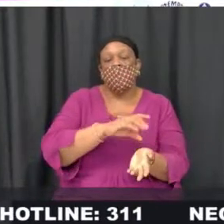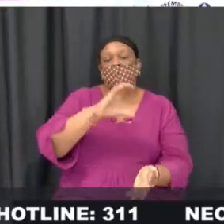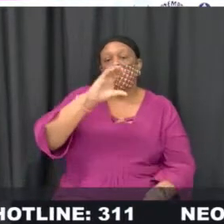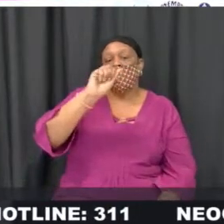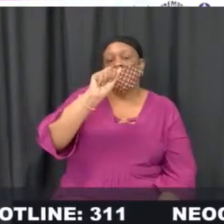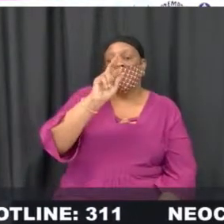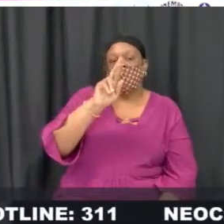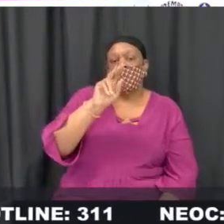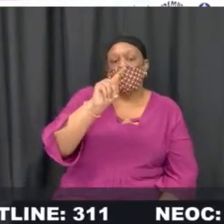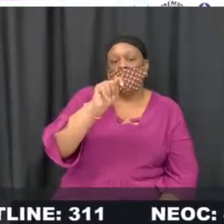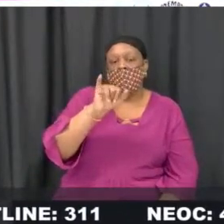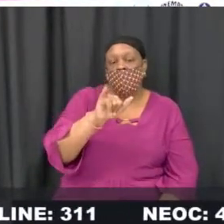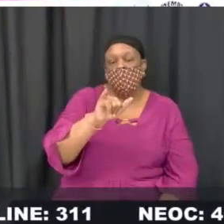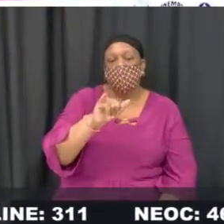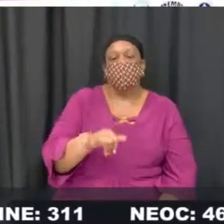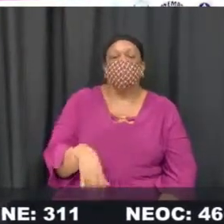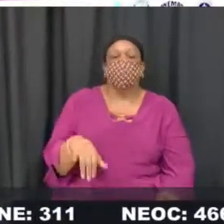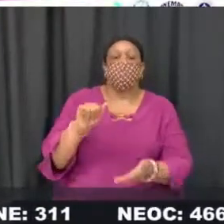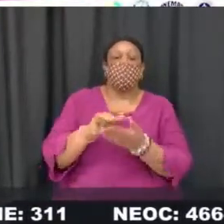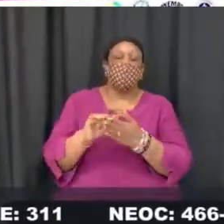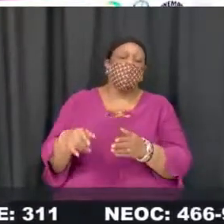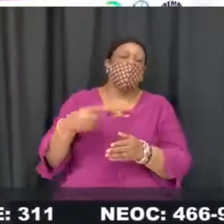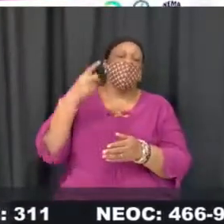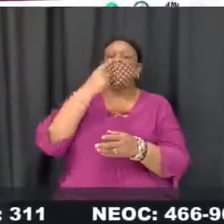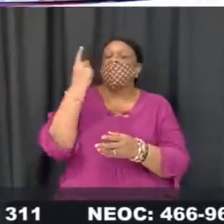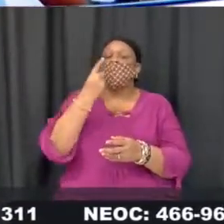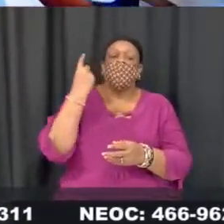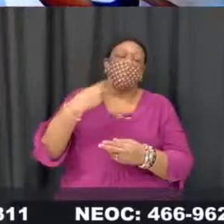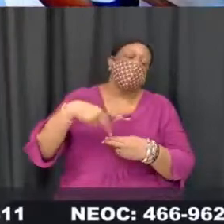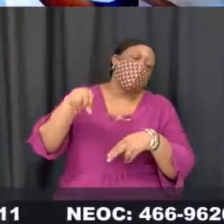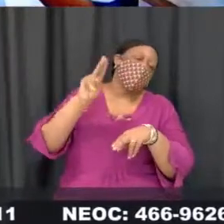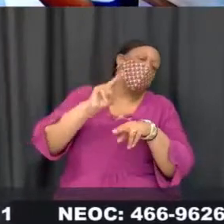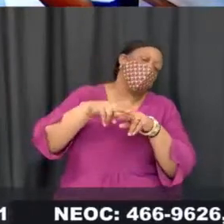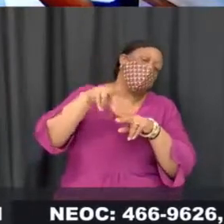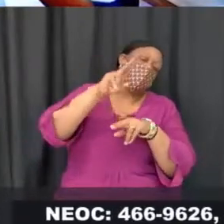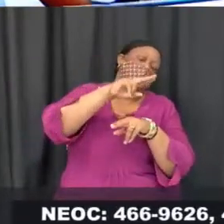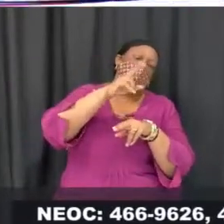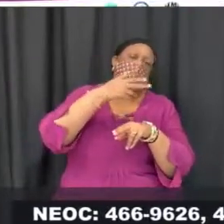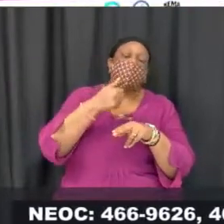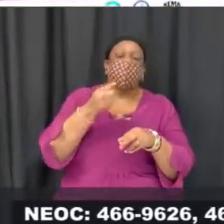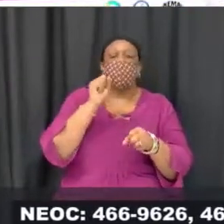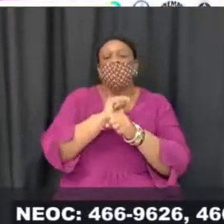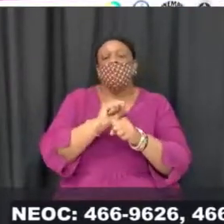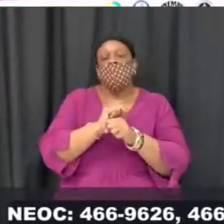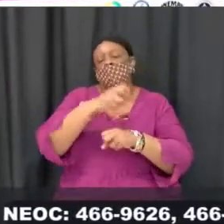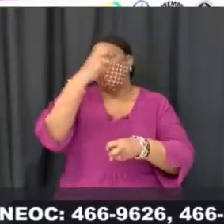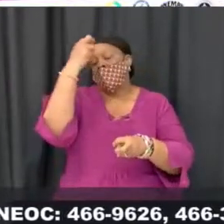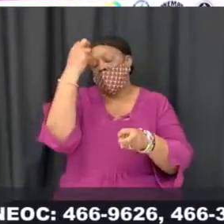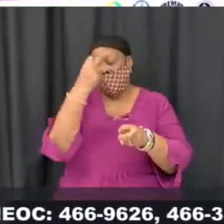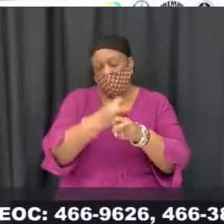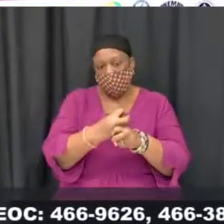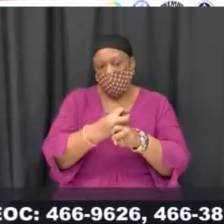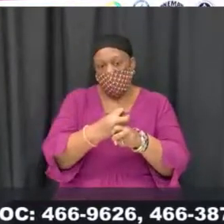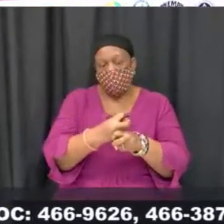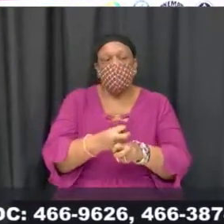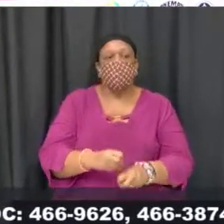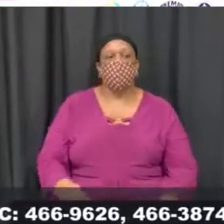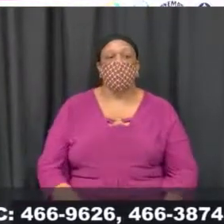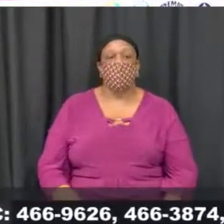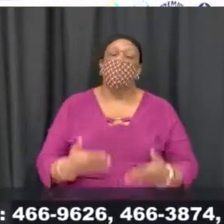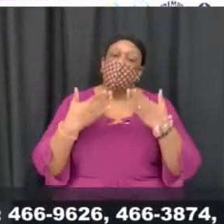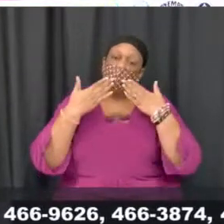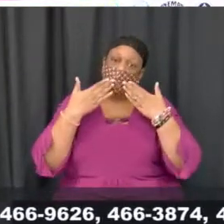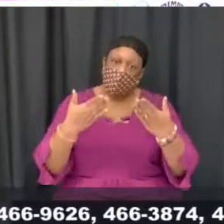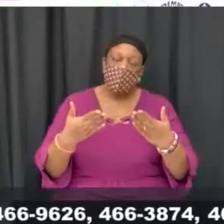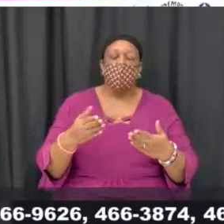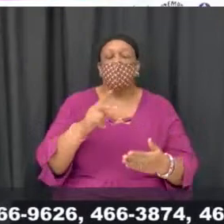Marissa Carty. She's always behind the scenes, but she's working extremely hard. And we thank ZIZ,